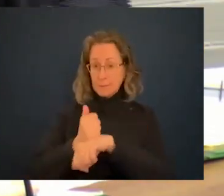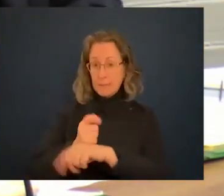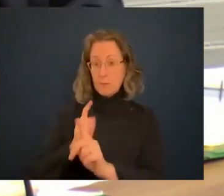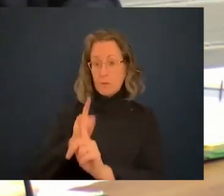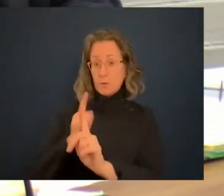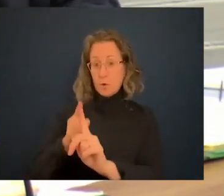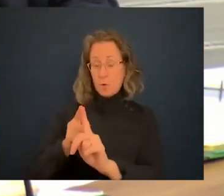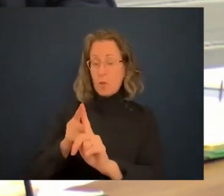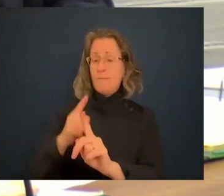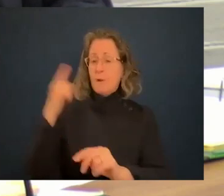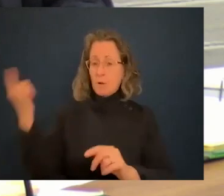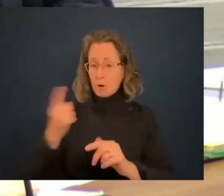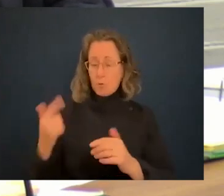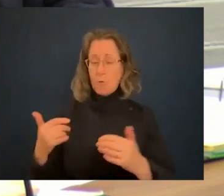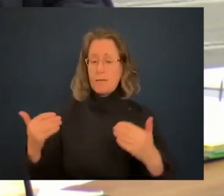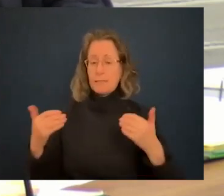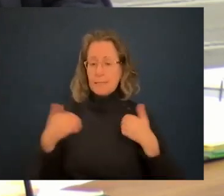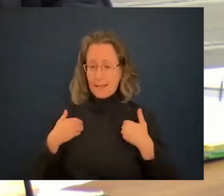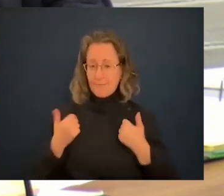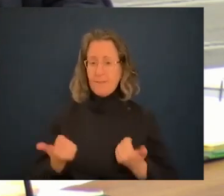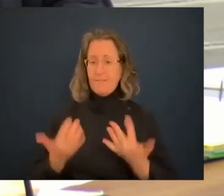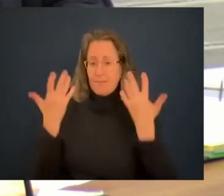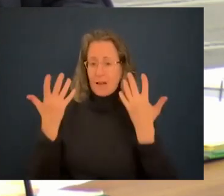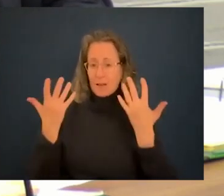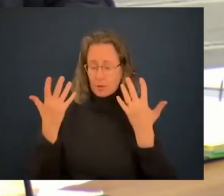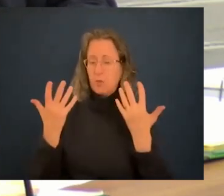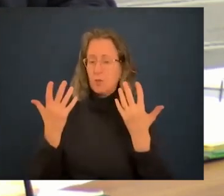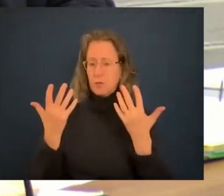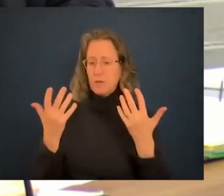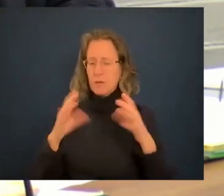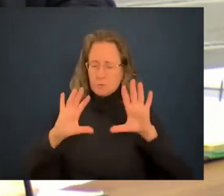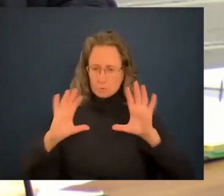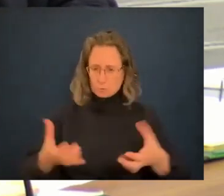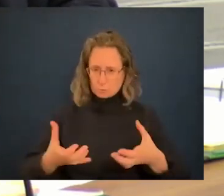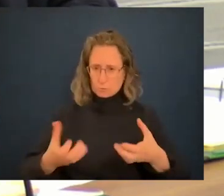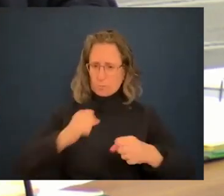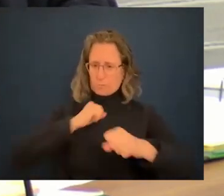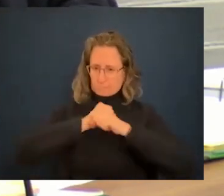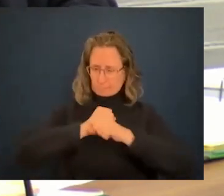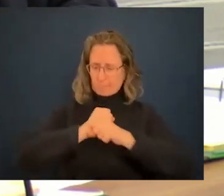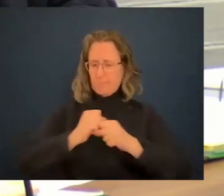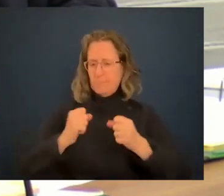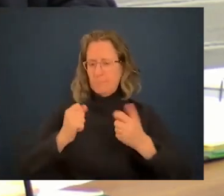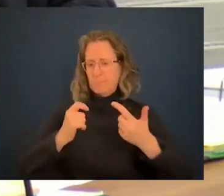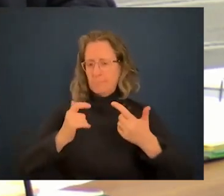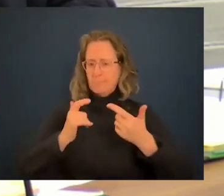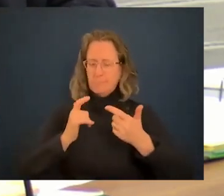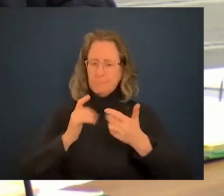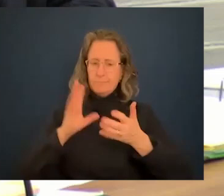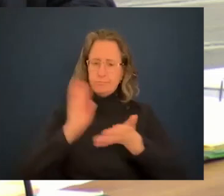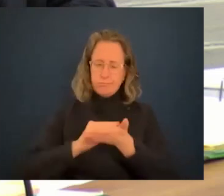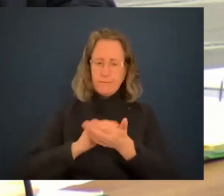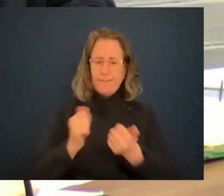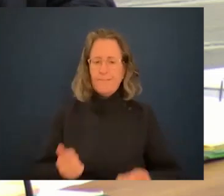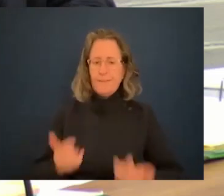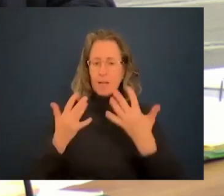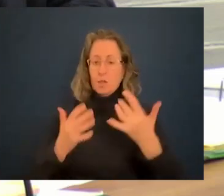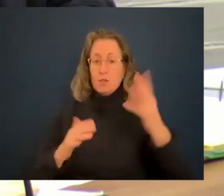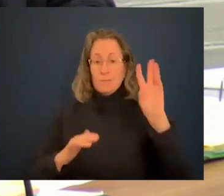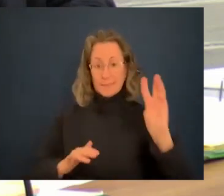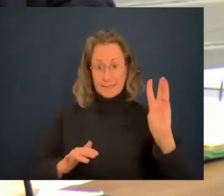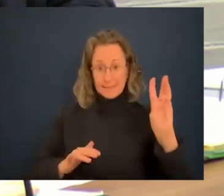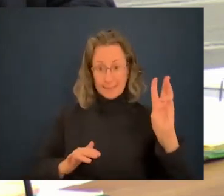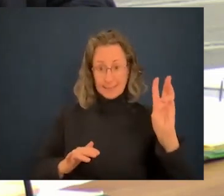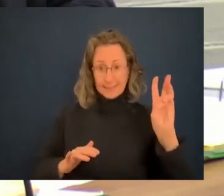maintaining a fire suppression effective response force of six firefighters when there are two active EMS calls